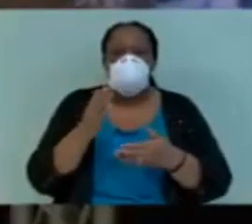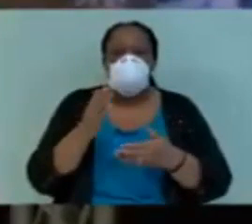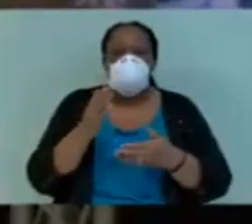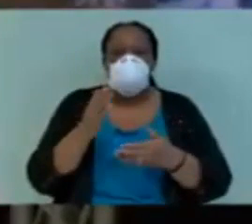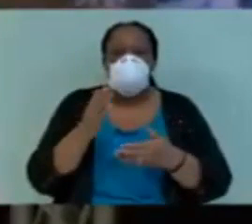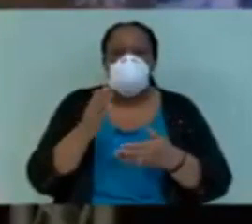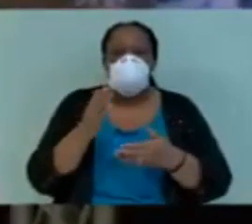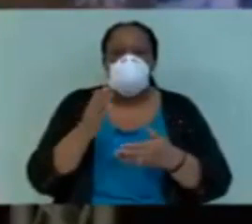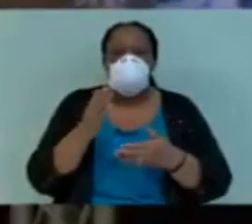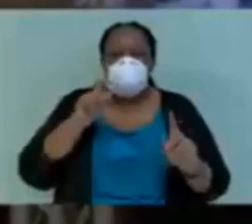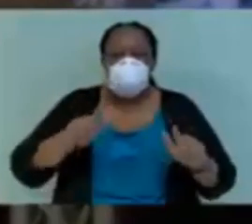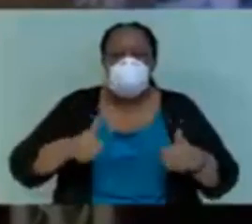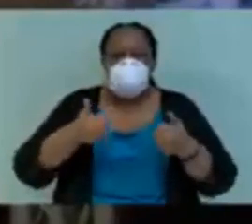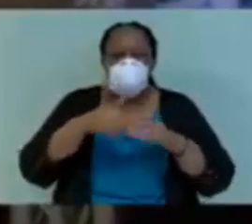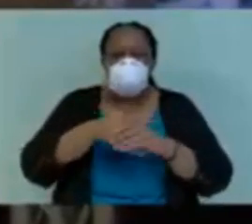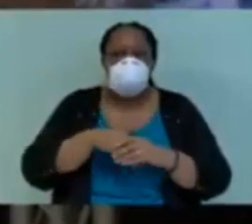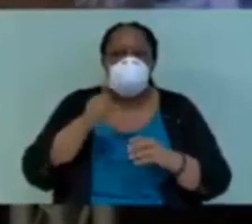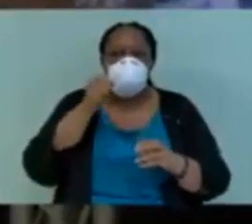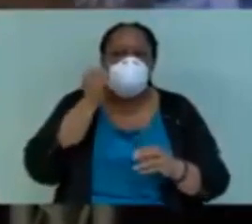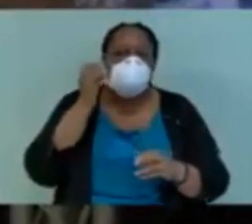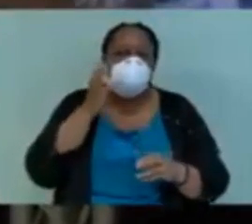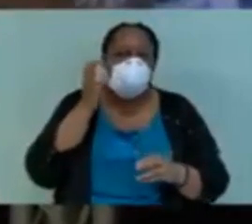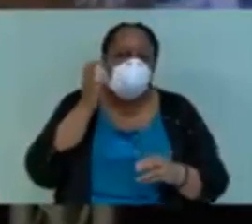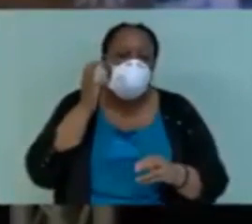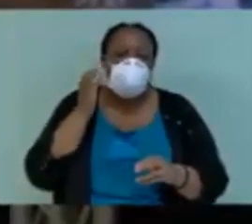extract from a WhatsApp